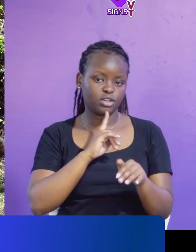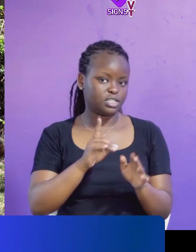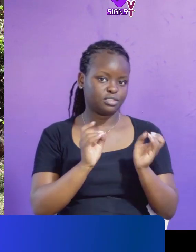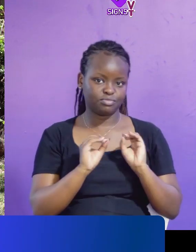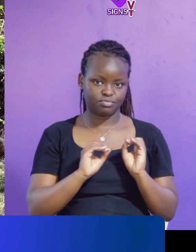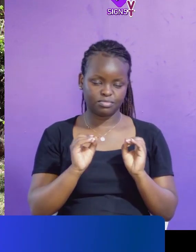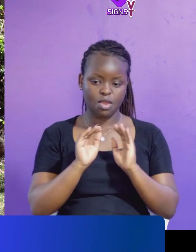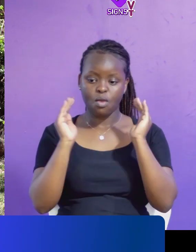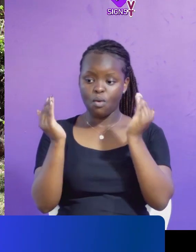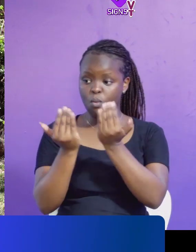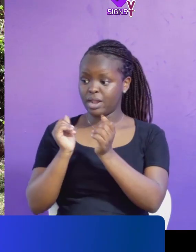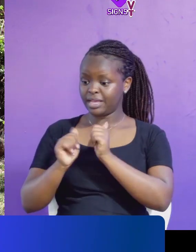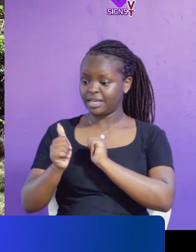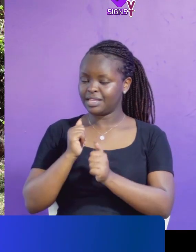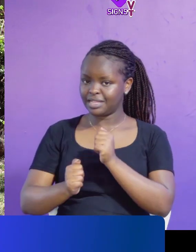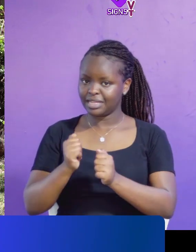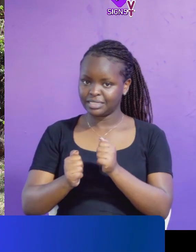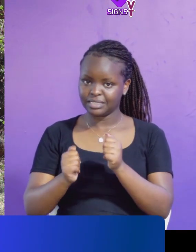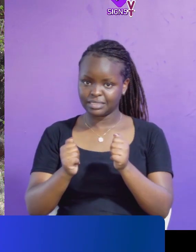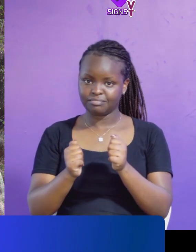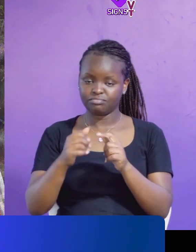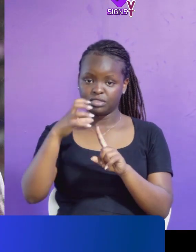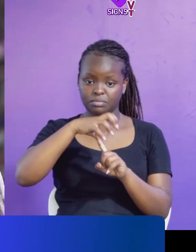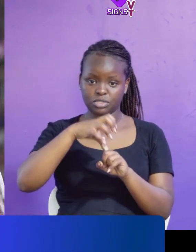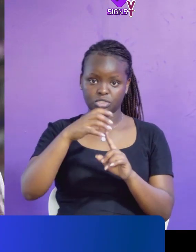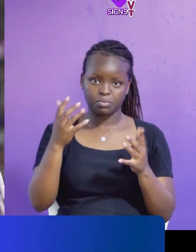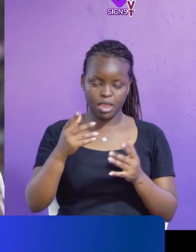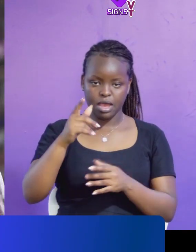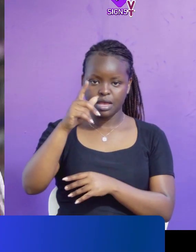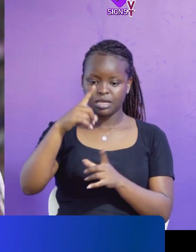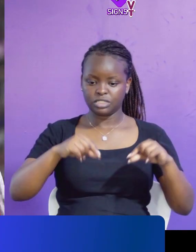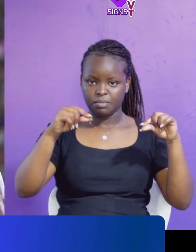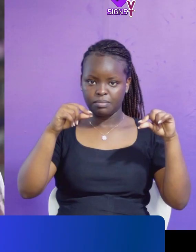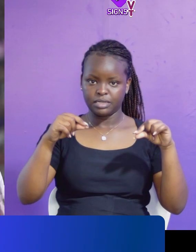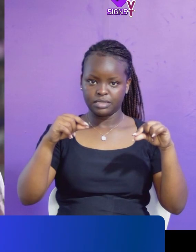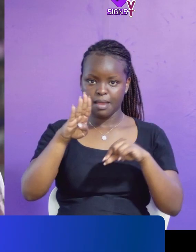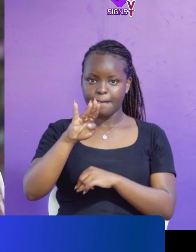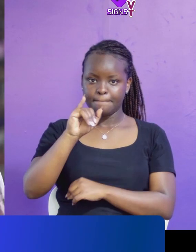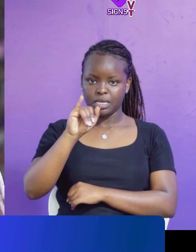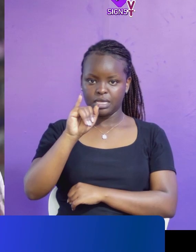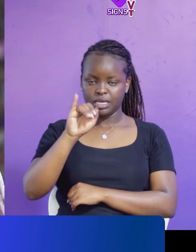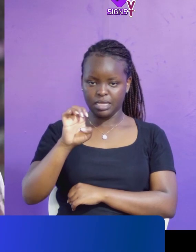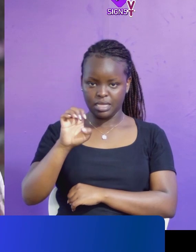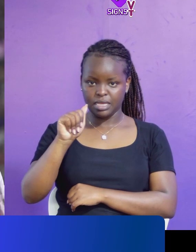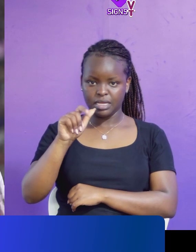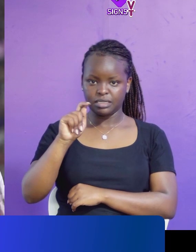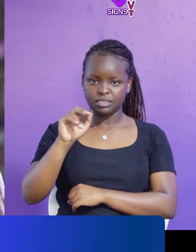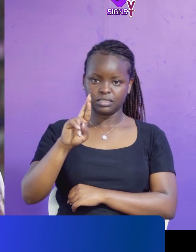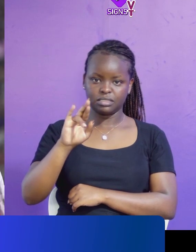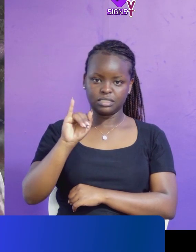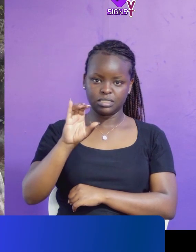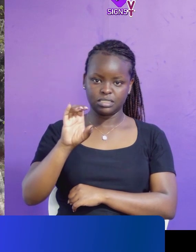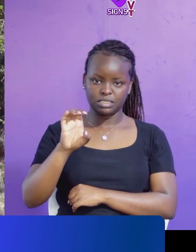Athletics Championship, which are held at Tokyo, Japan, Beatrice Chebet won 10,000 meters women